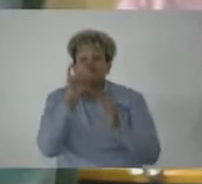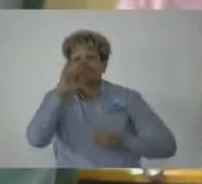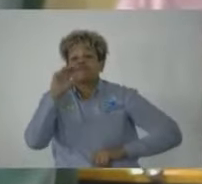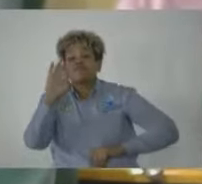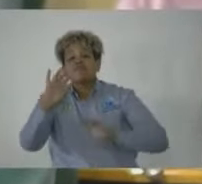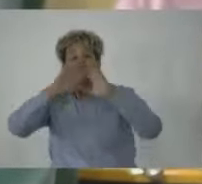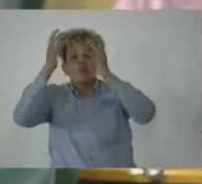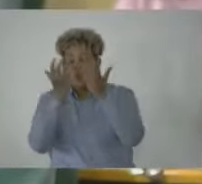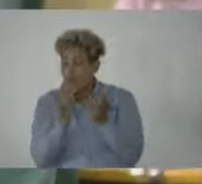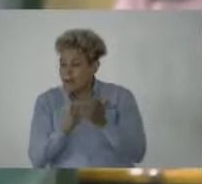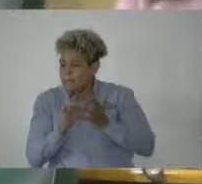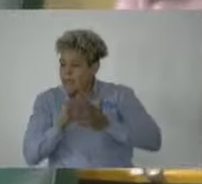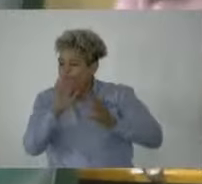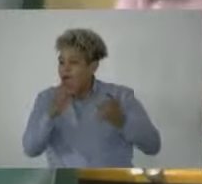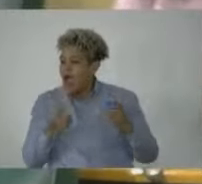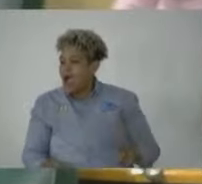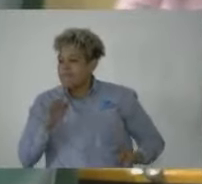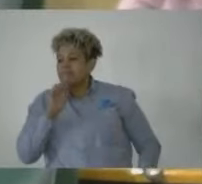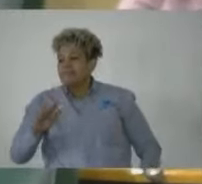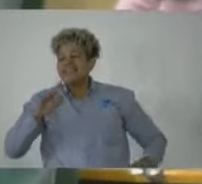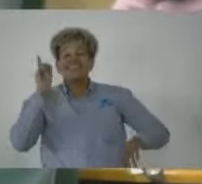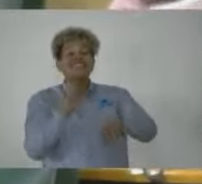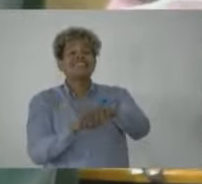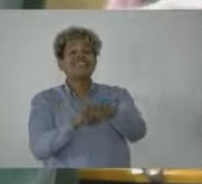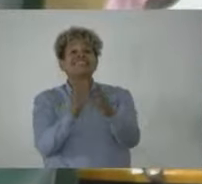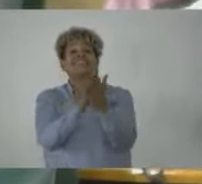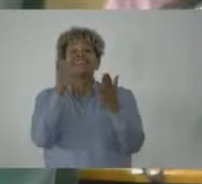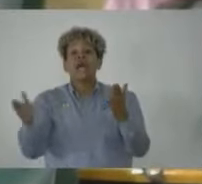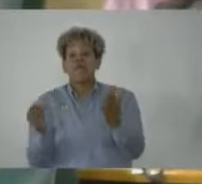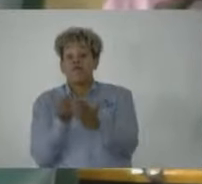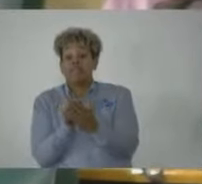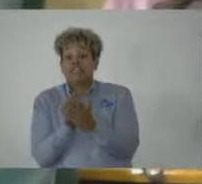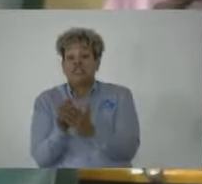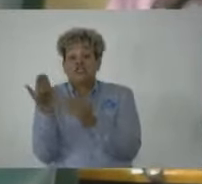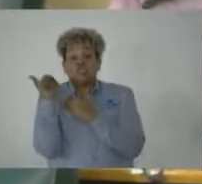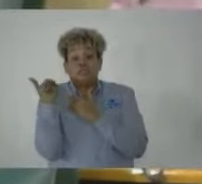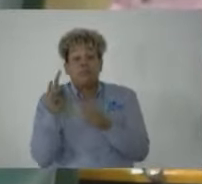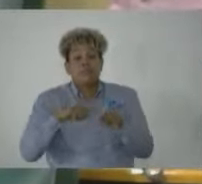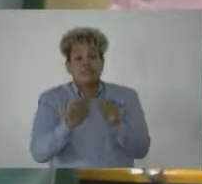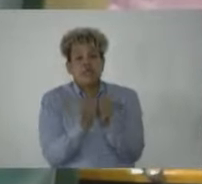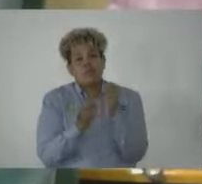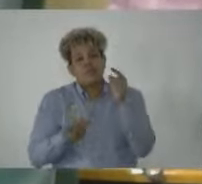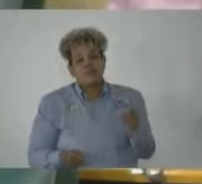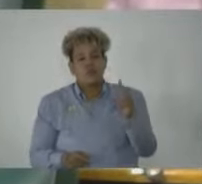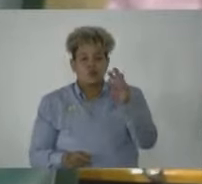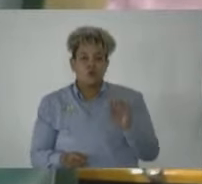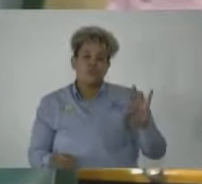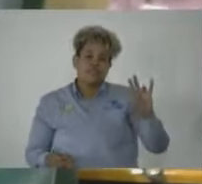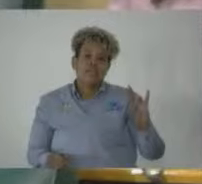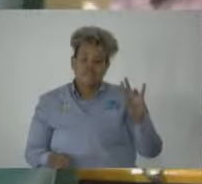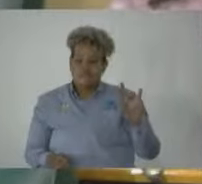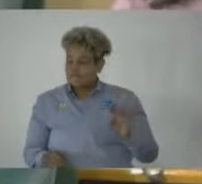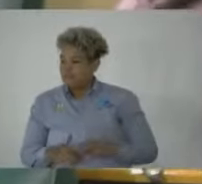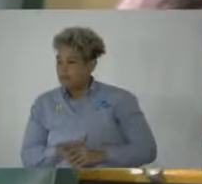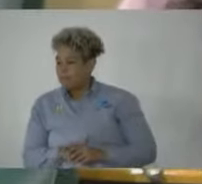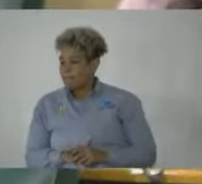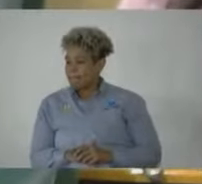IMF and the World Bank. The era of fiscal responsibility started with them.